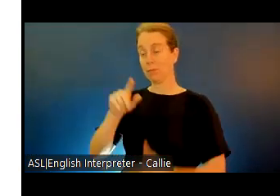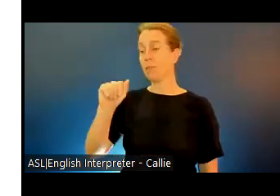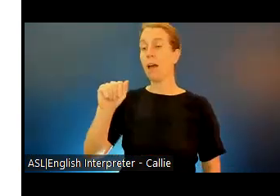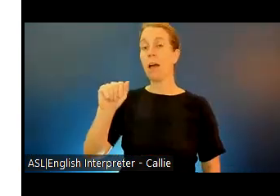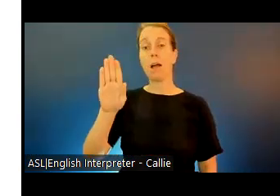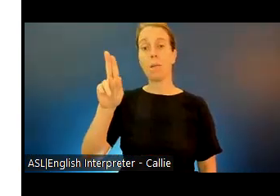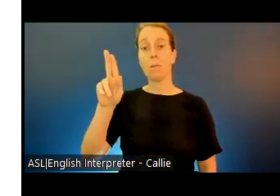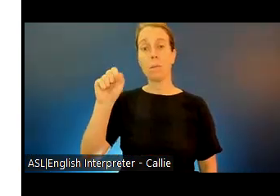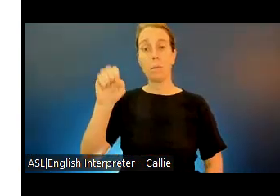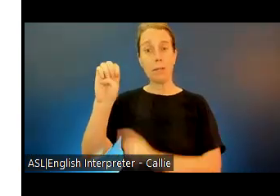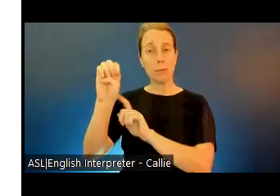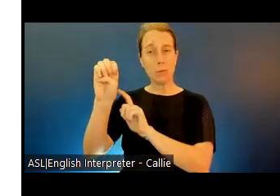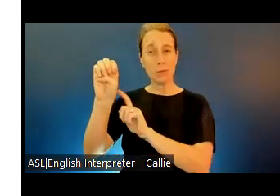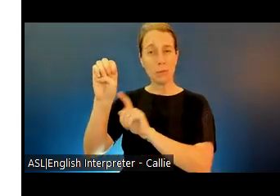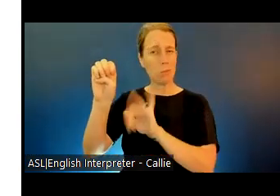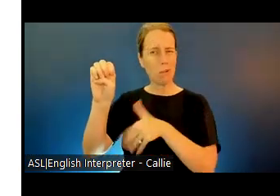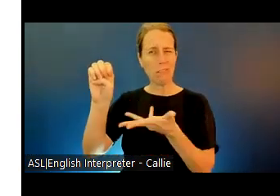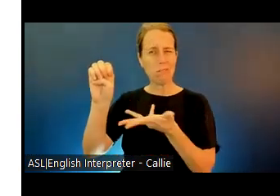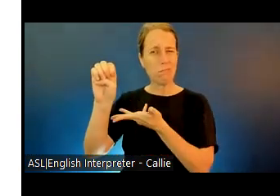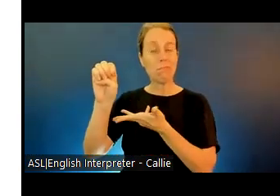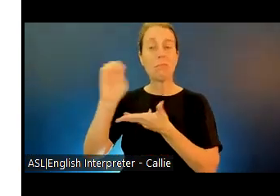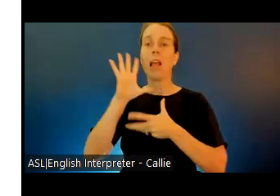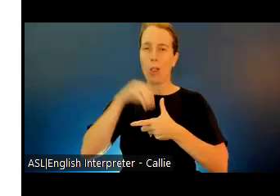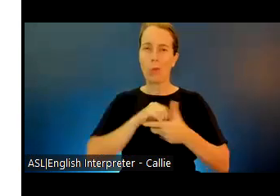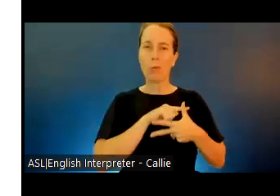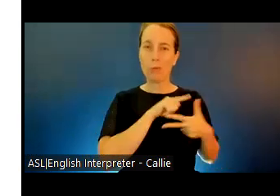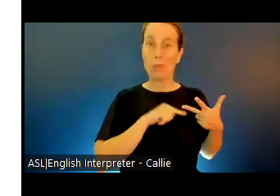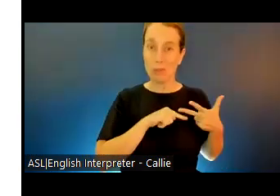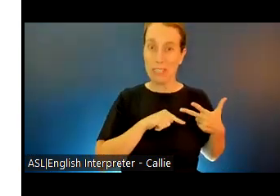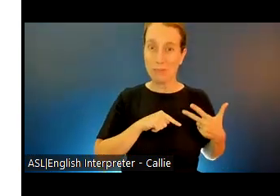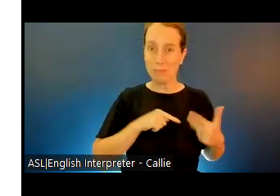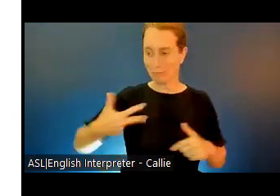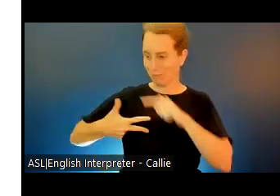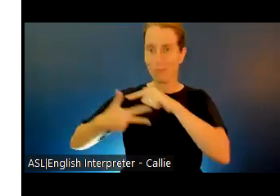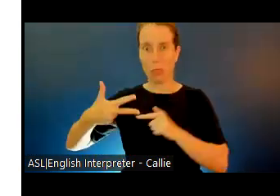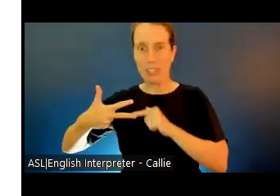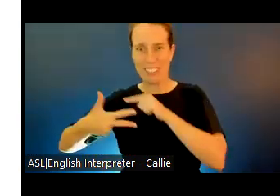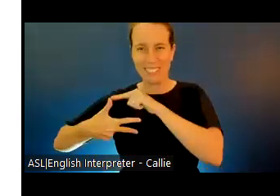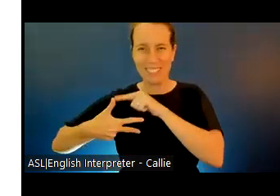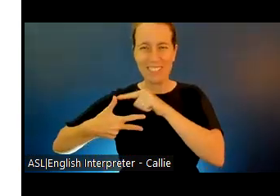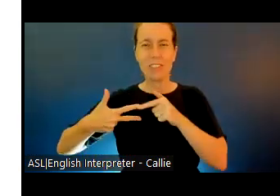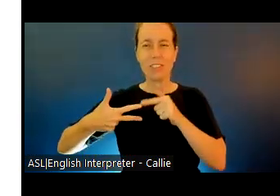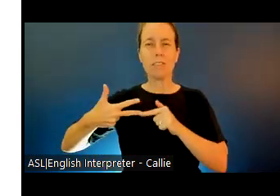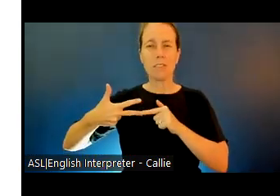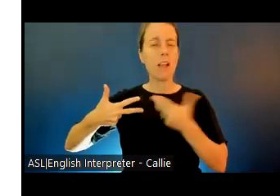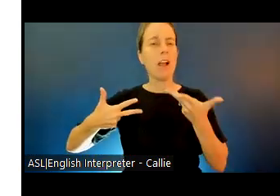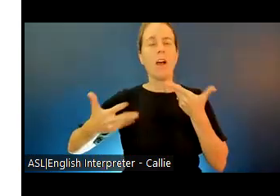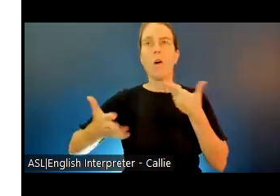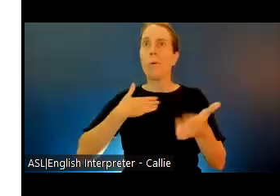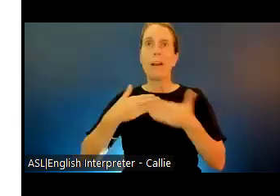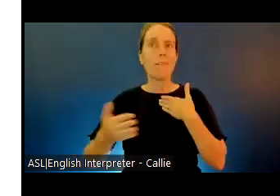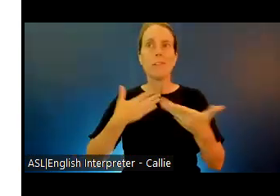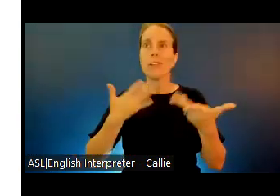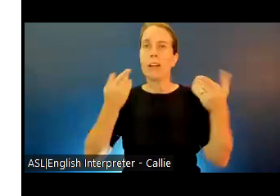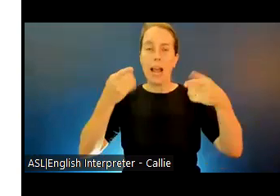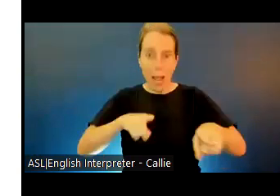abuse? Abuse generally is going to include any inappropriate treatment of an individual. So you can think about some more of